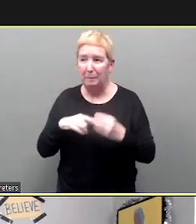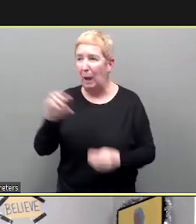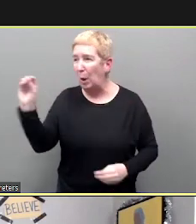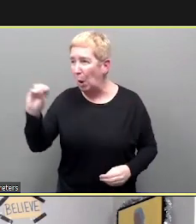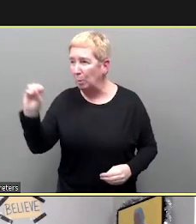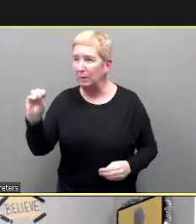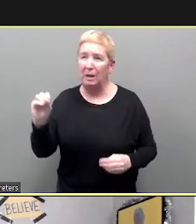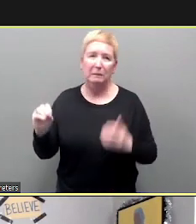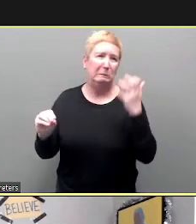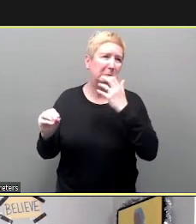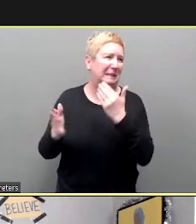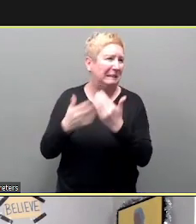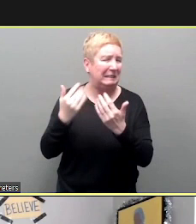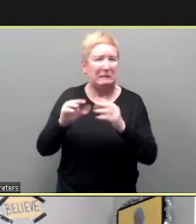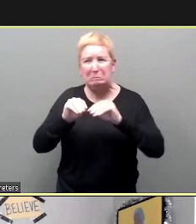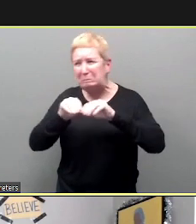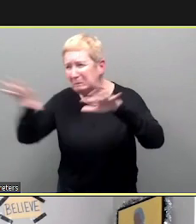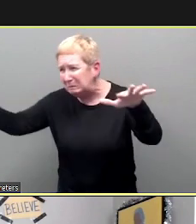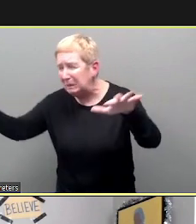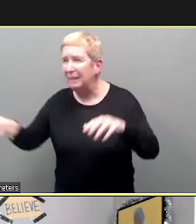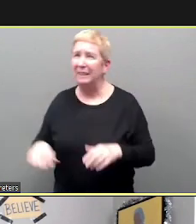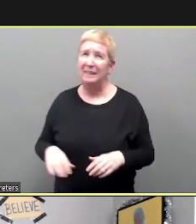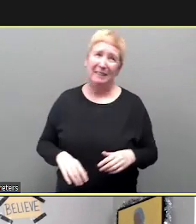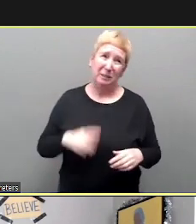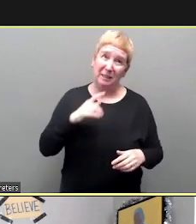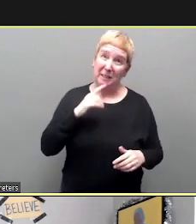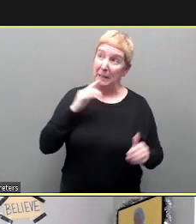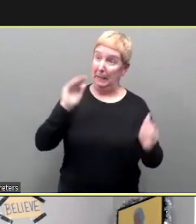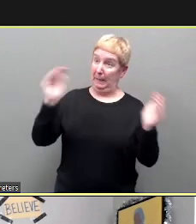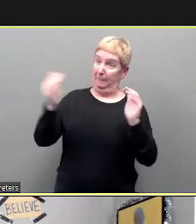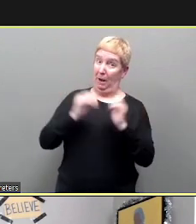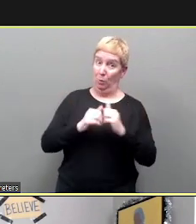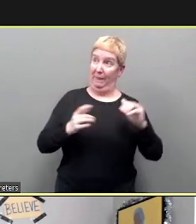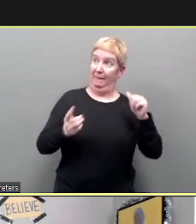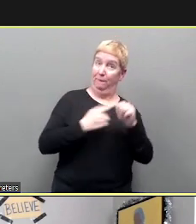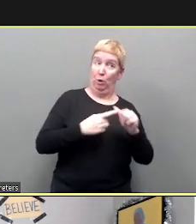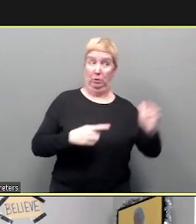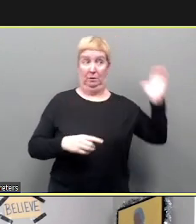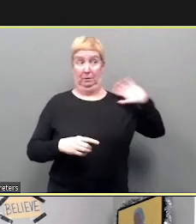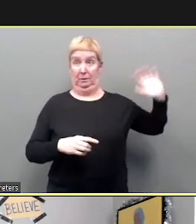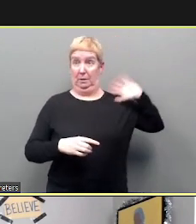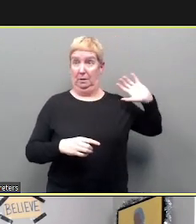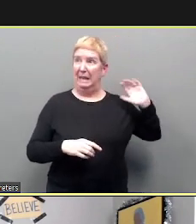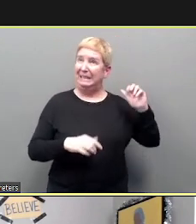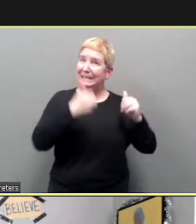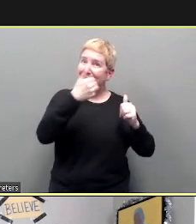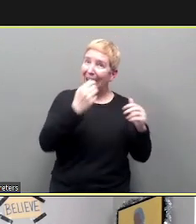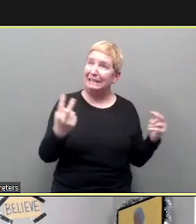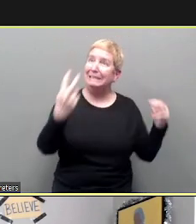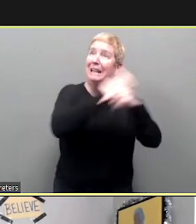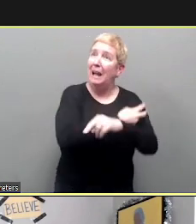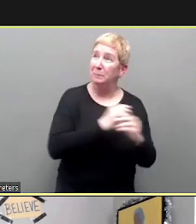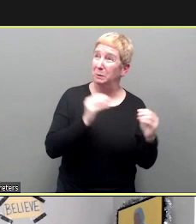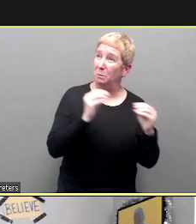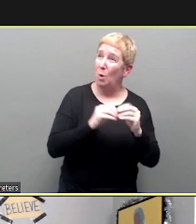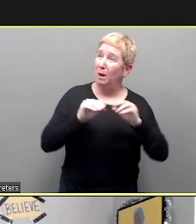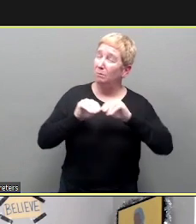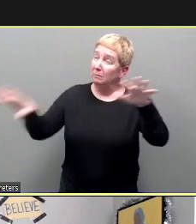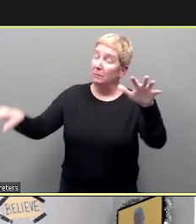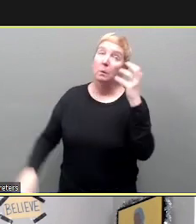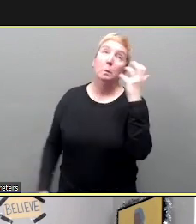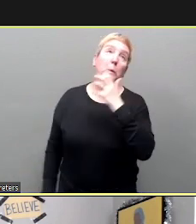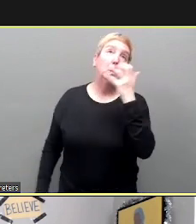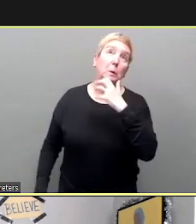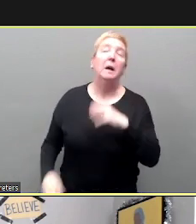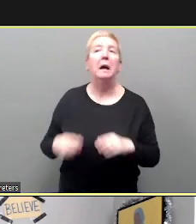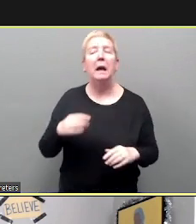is, 10 times more infectious than the original. I think we're all wondering, well, what can we do? And I think we're going